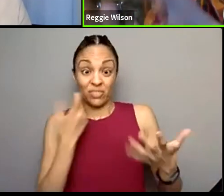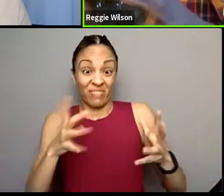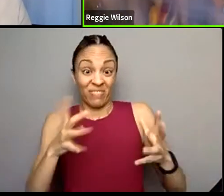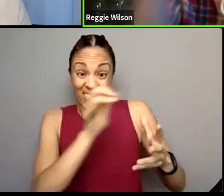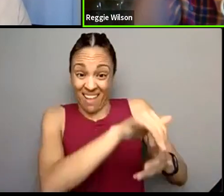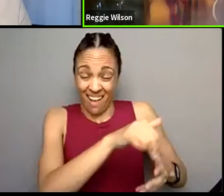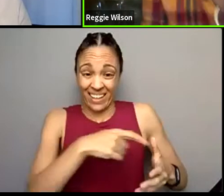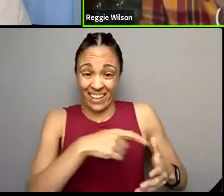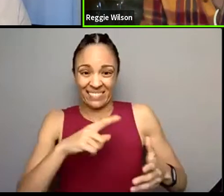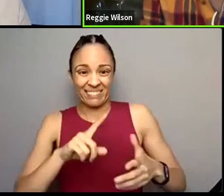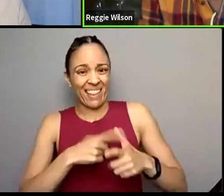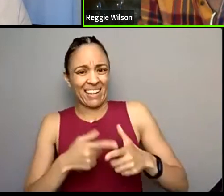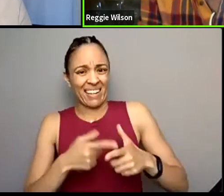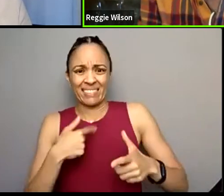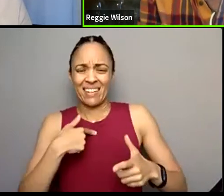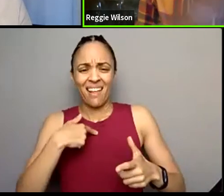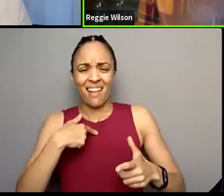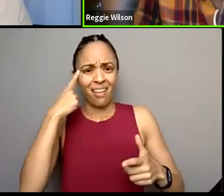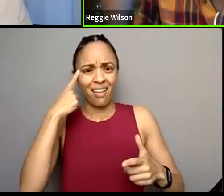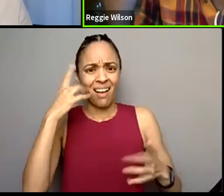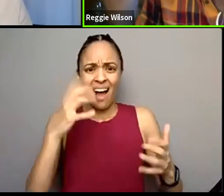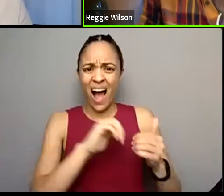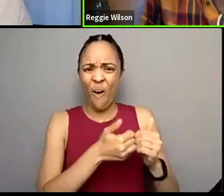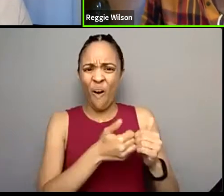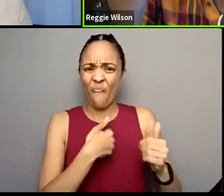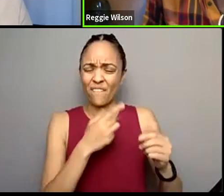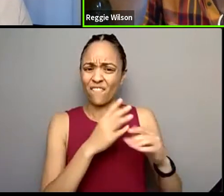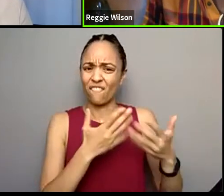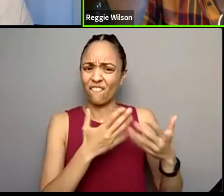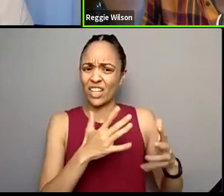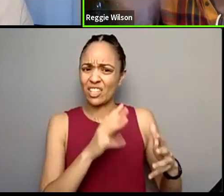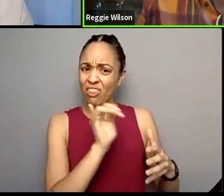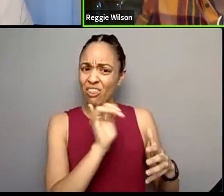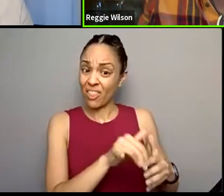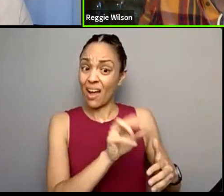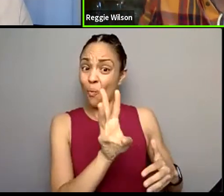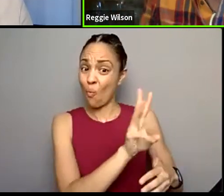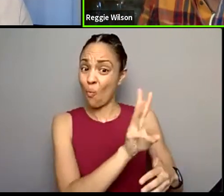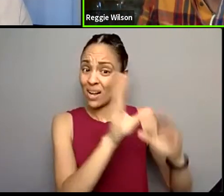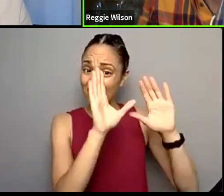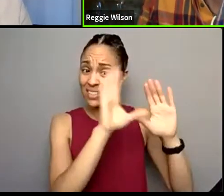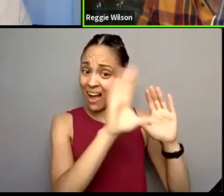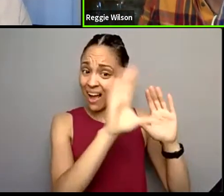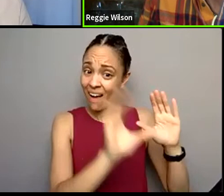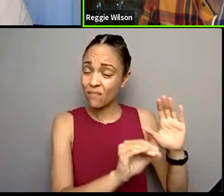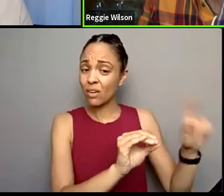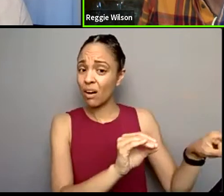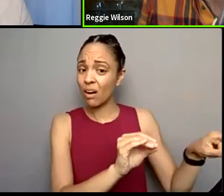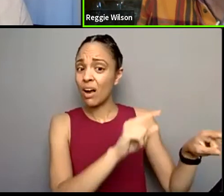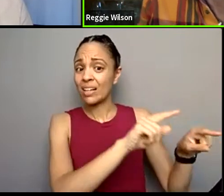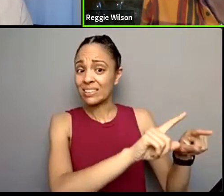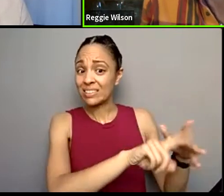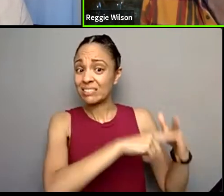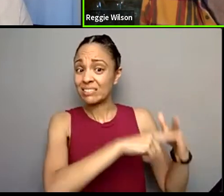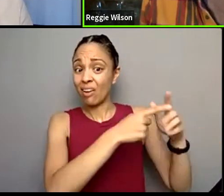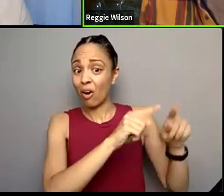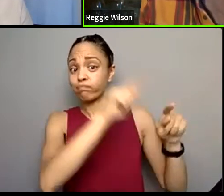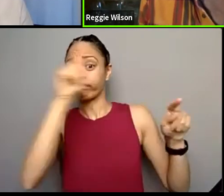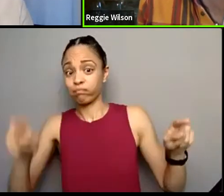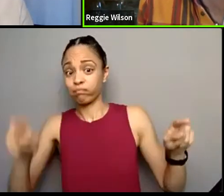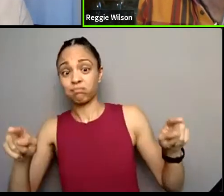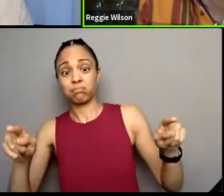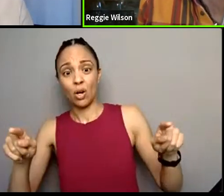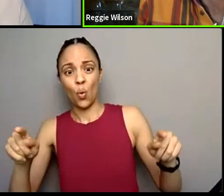Africa to move to New York for my little pickup dance company, you know, with this much money to offer people on a regular